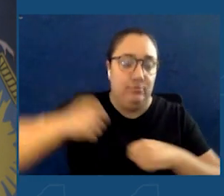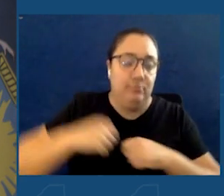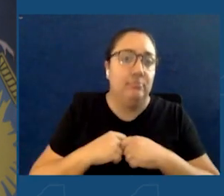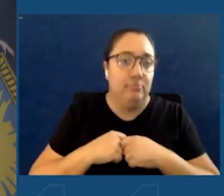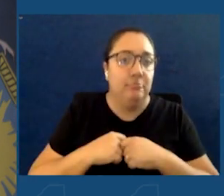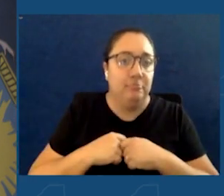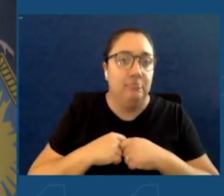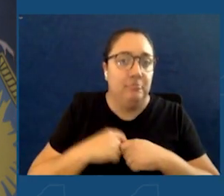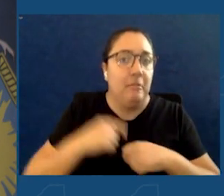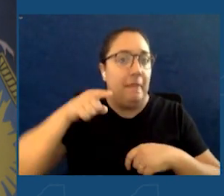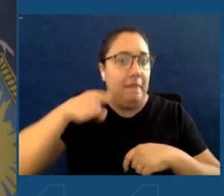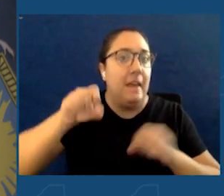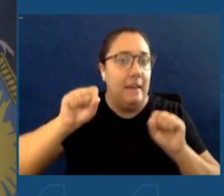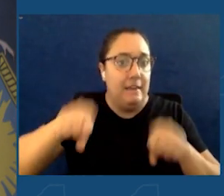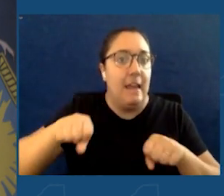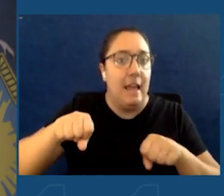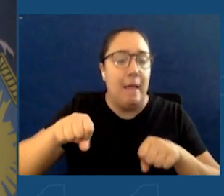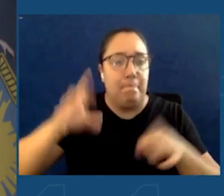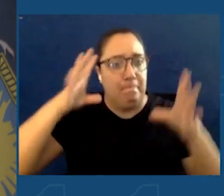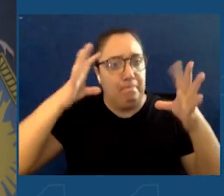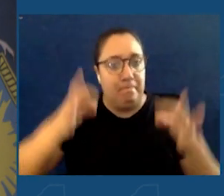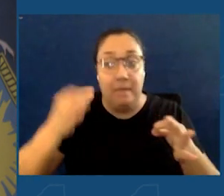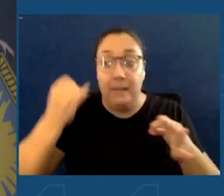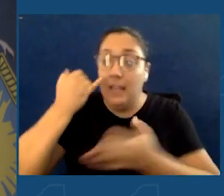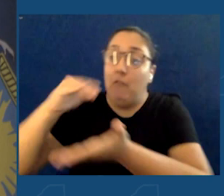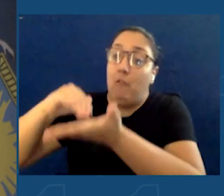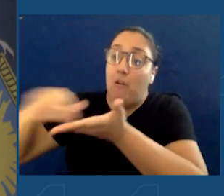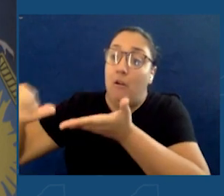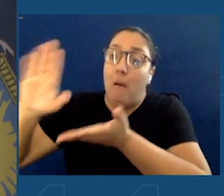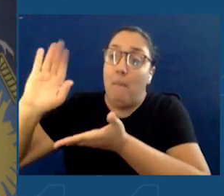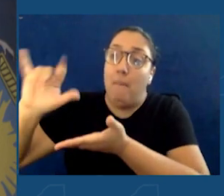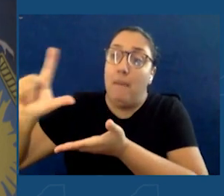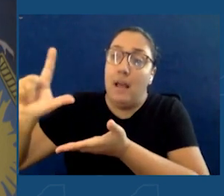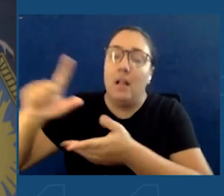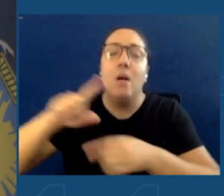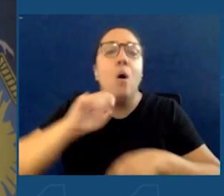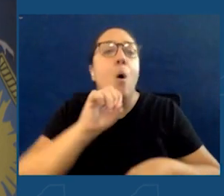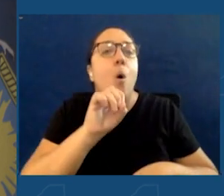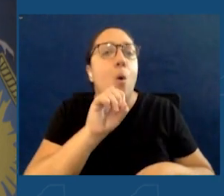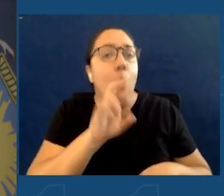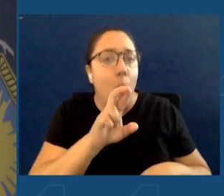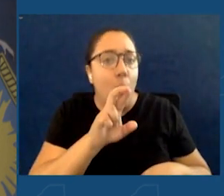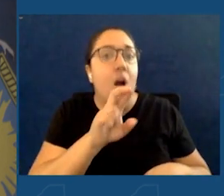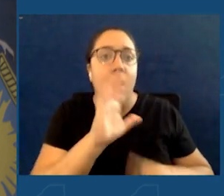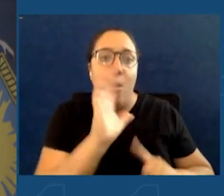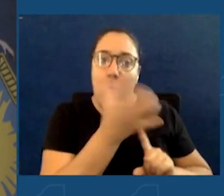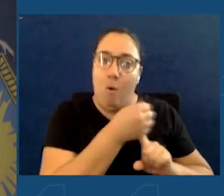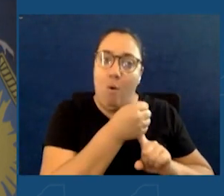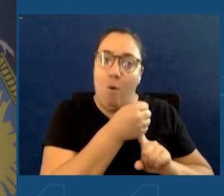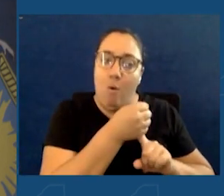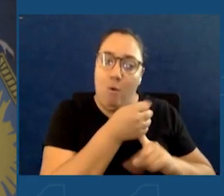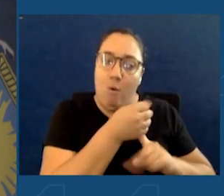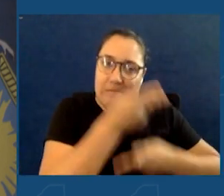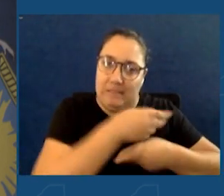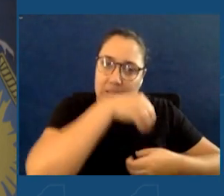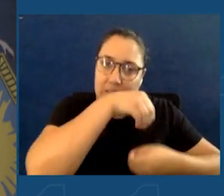someone. That has to happen. And keeping New Yorkers safe is my number one job, bar